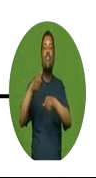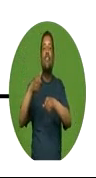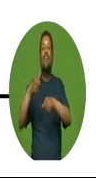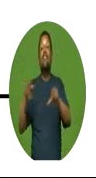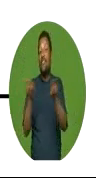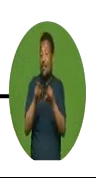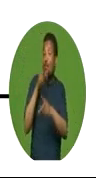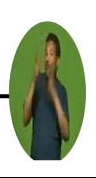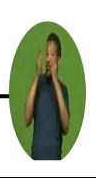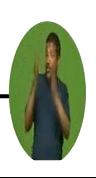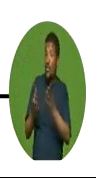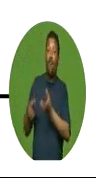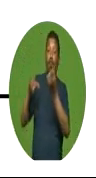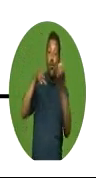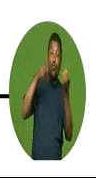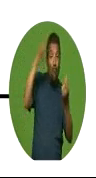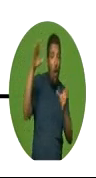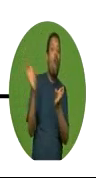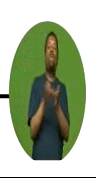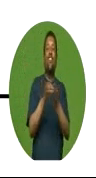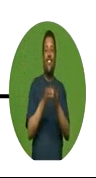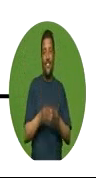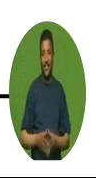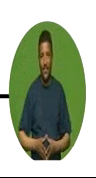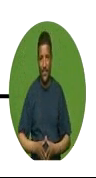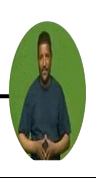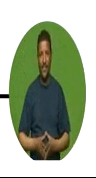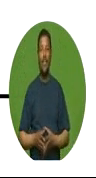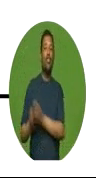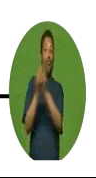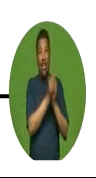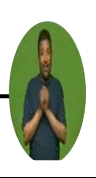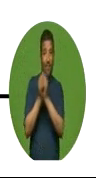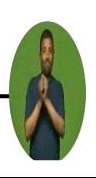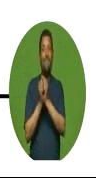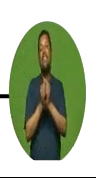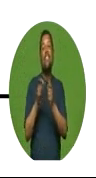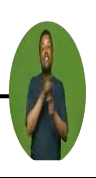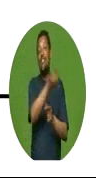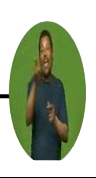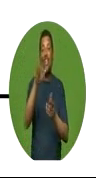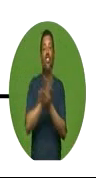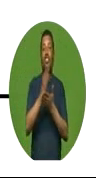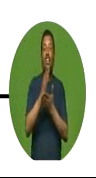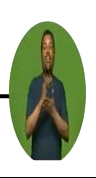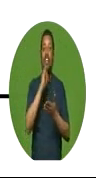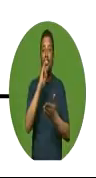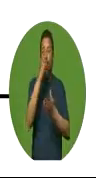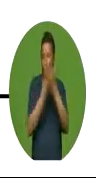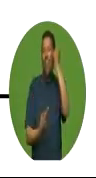of tourist inflows for conferences. Together, their share is